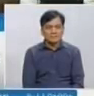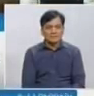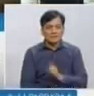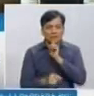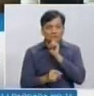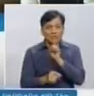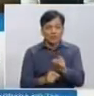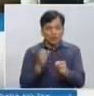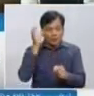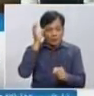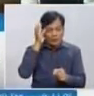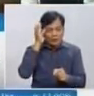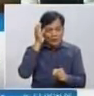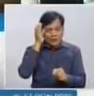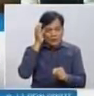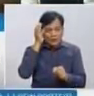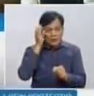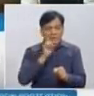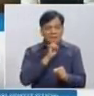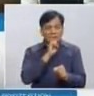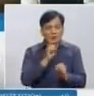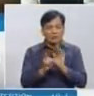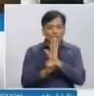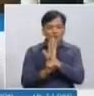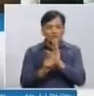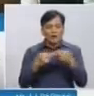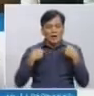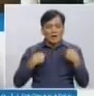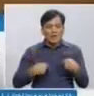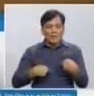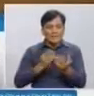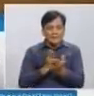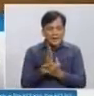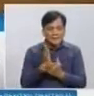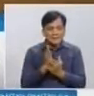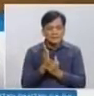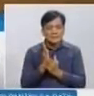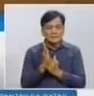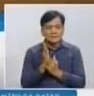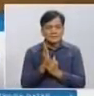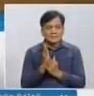Your concern is human rights.